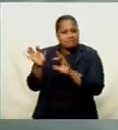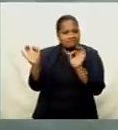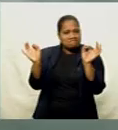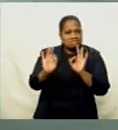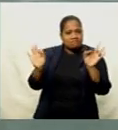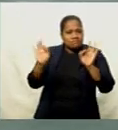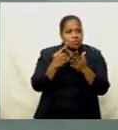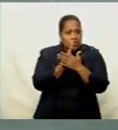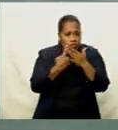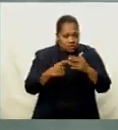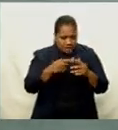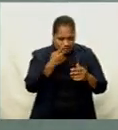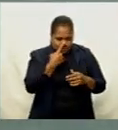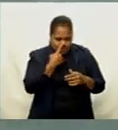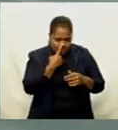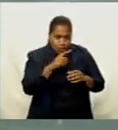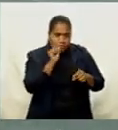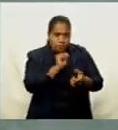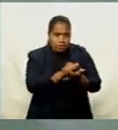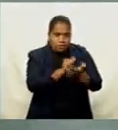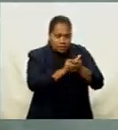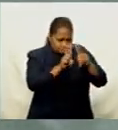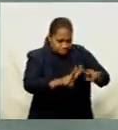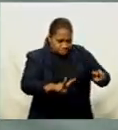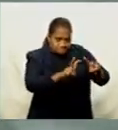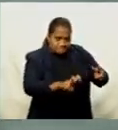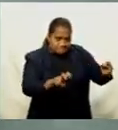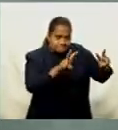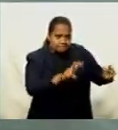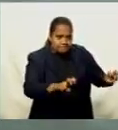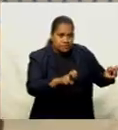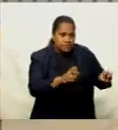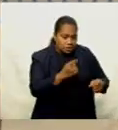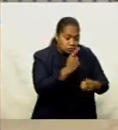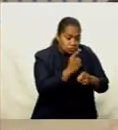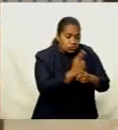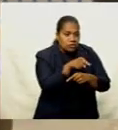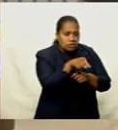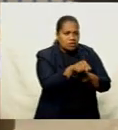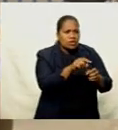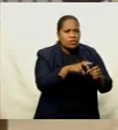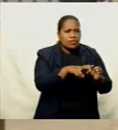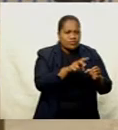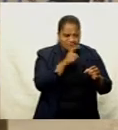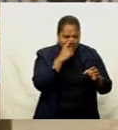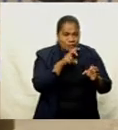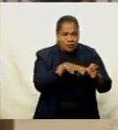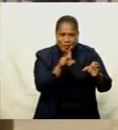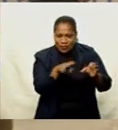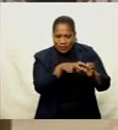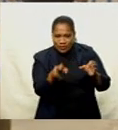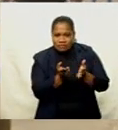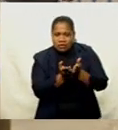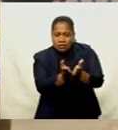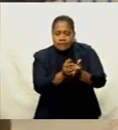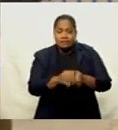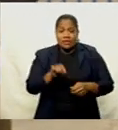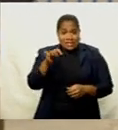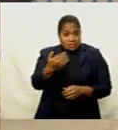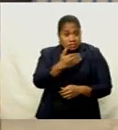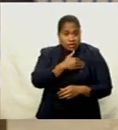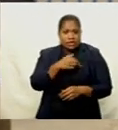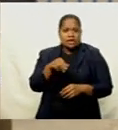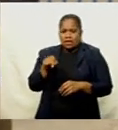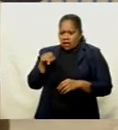thoroughly investigate the incident and speak with the 3 rescued crew members. A reliable source this morning told FBC News